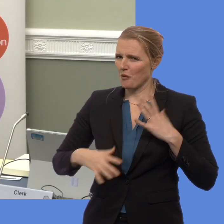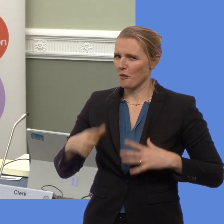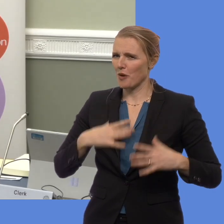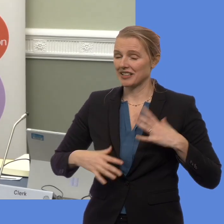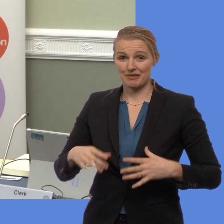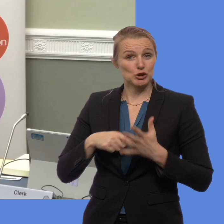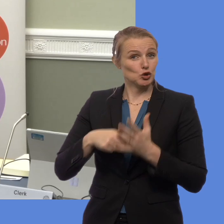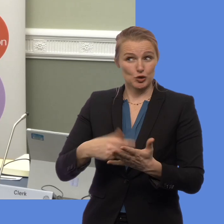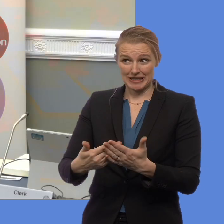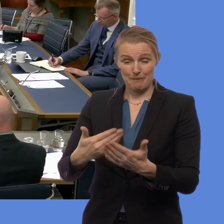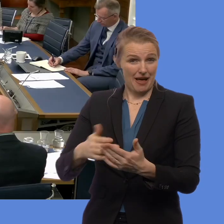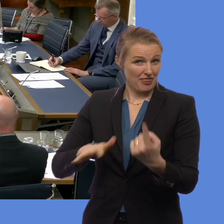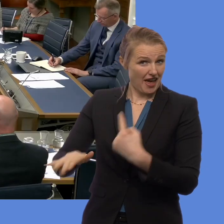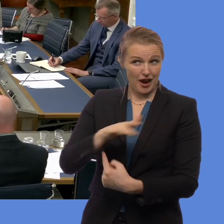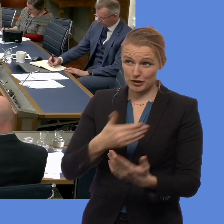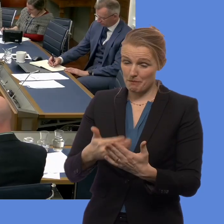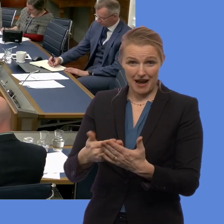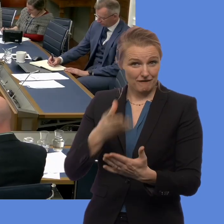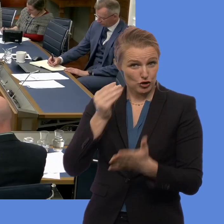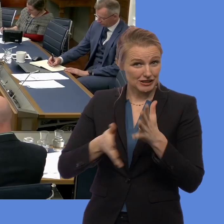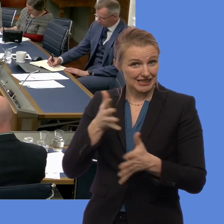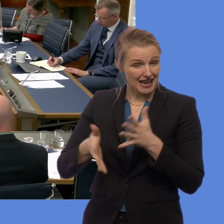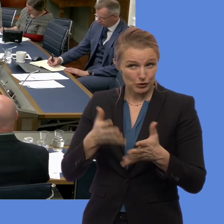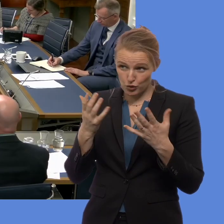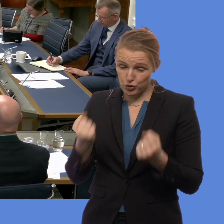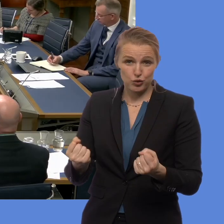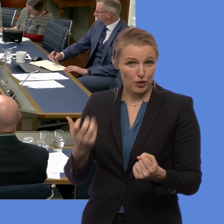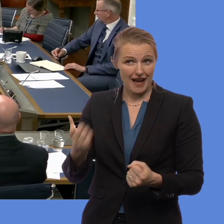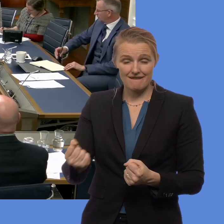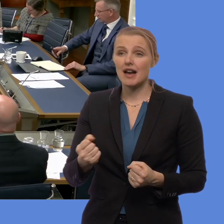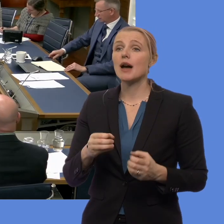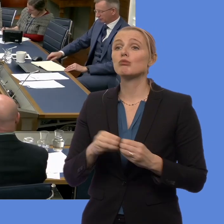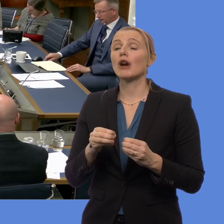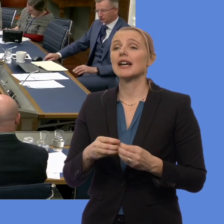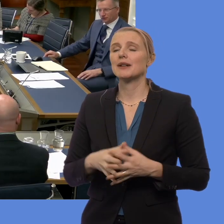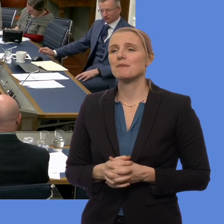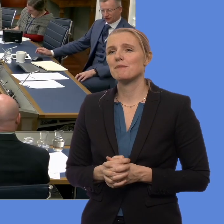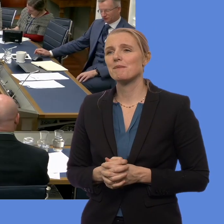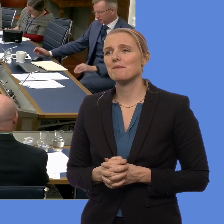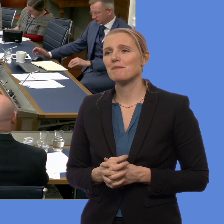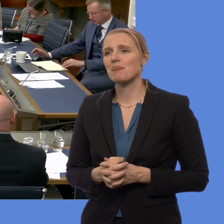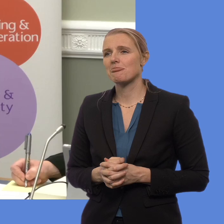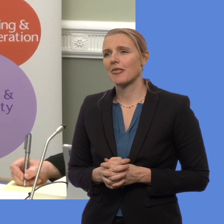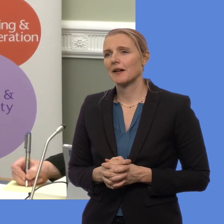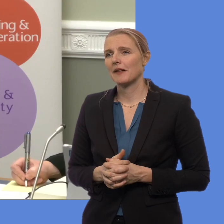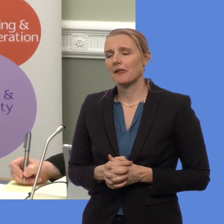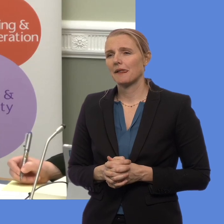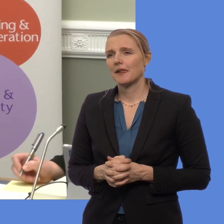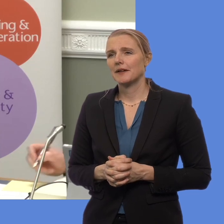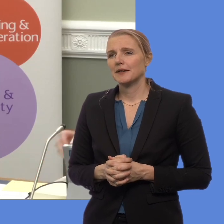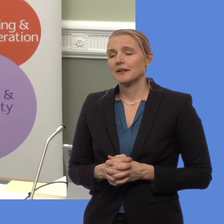shows you the demand out there, and you know, it certainly shows that. Brian, go ahead, please. Thank you, Chair. Thanks for your attendance